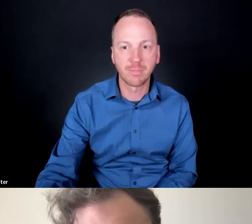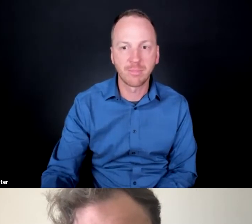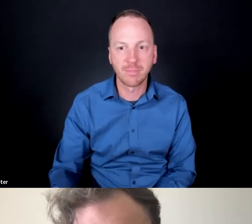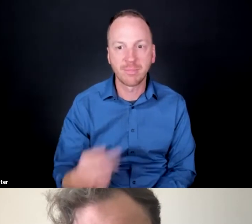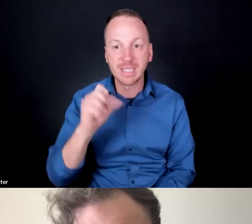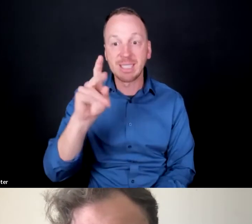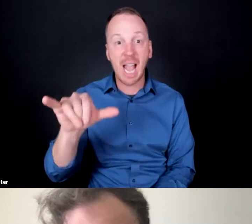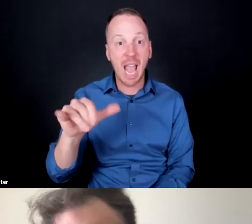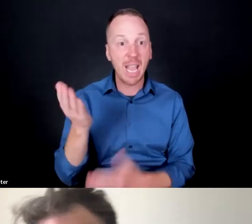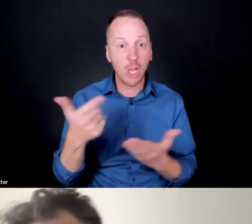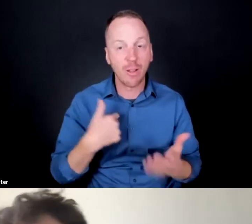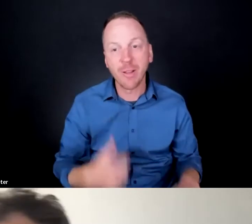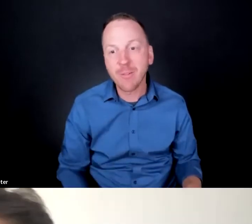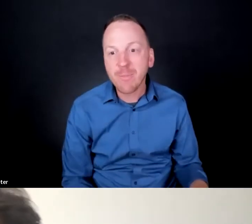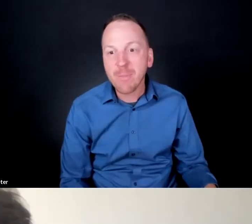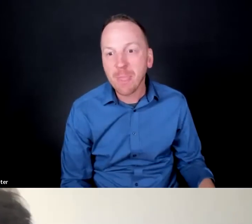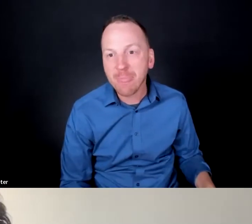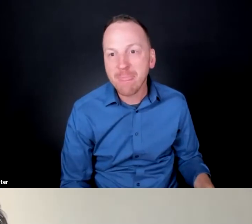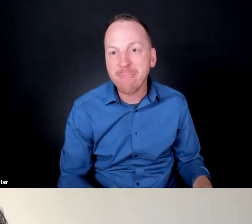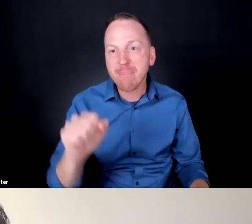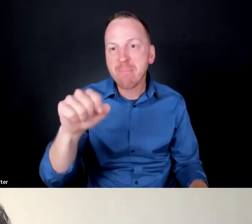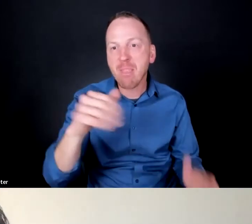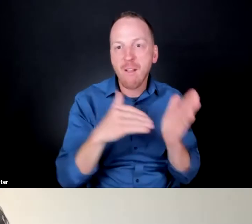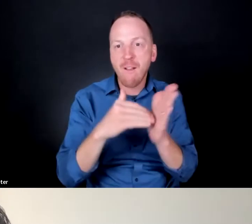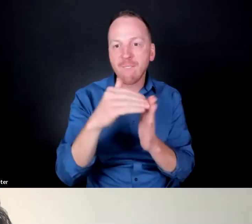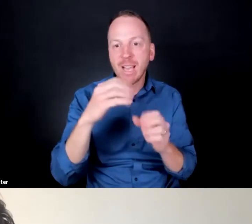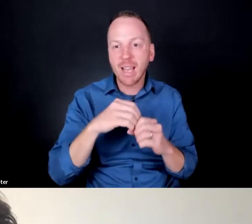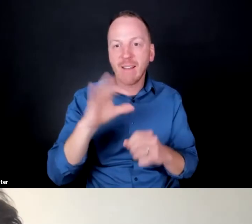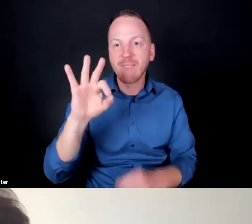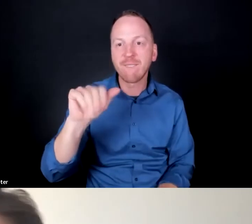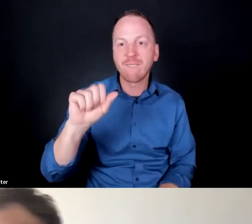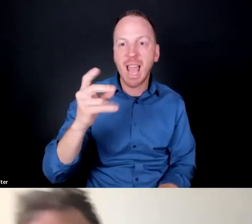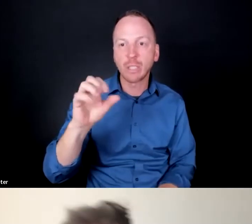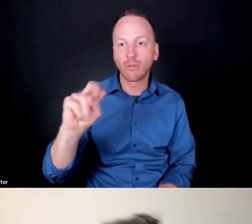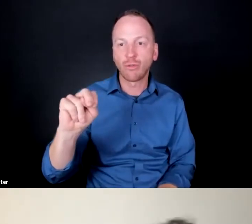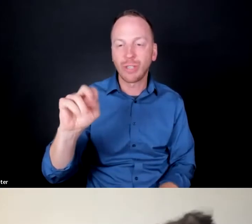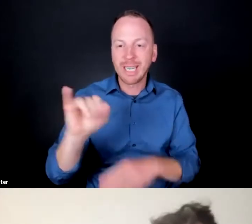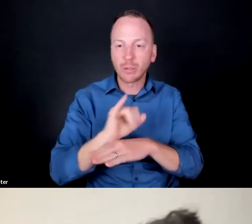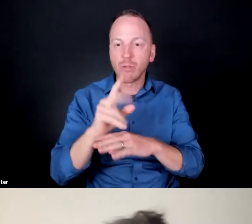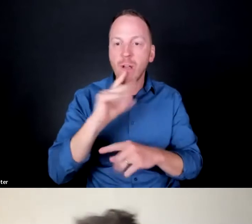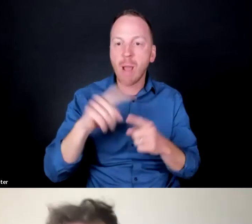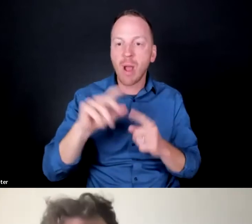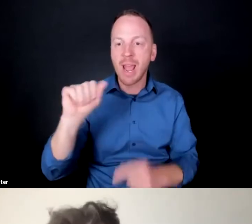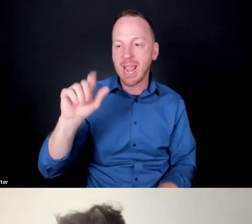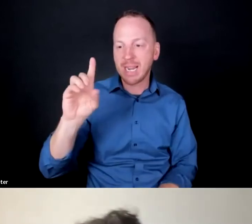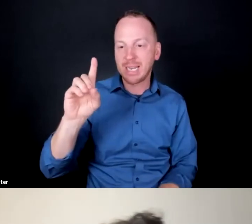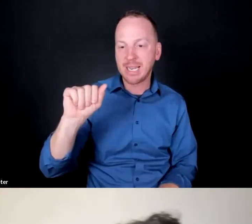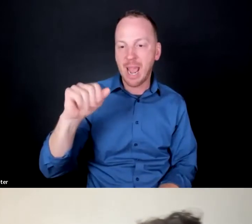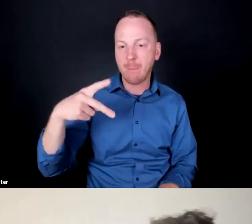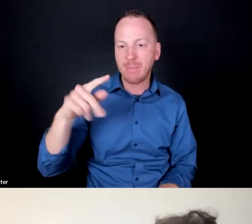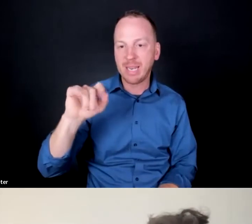This is Sky speaking. Yeah, a lot of times in the fashion industry, they talk about adaptive design, and